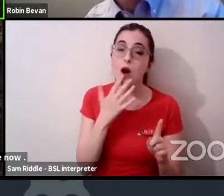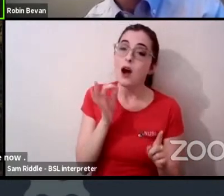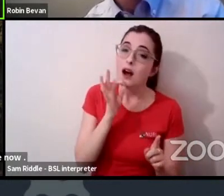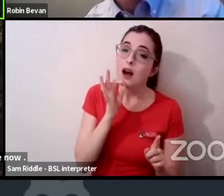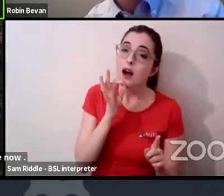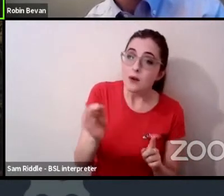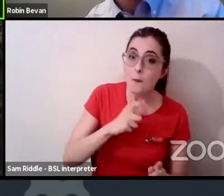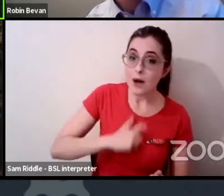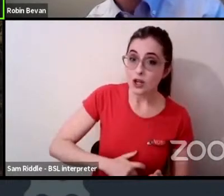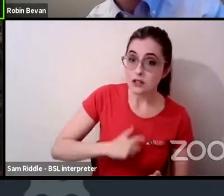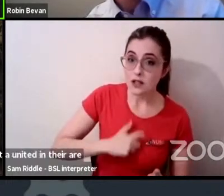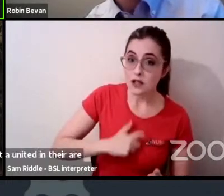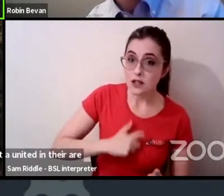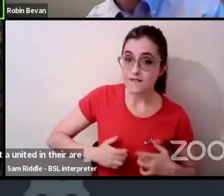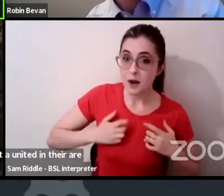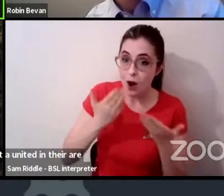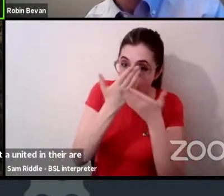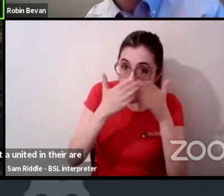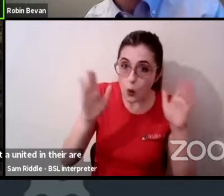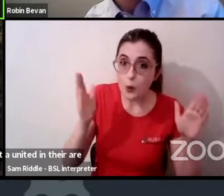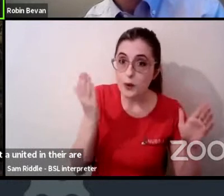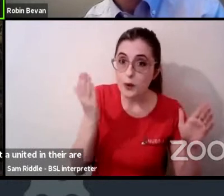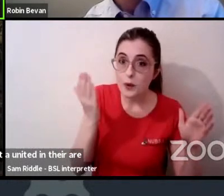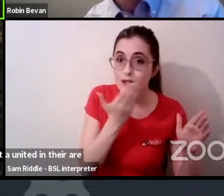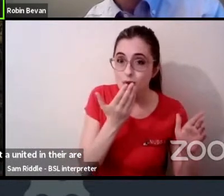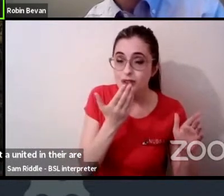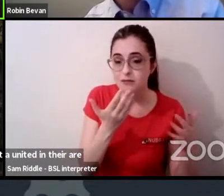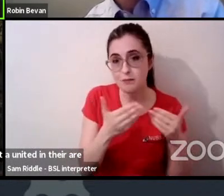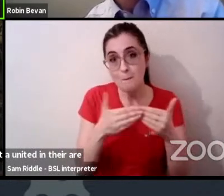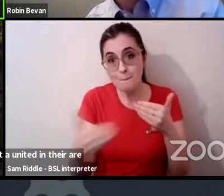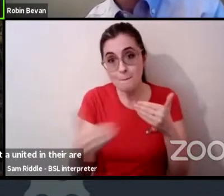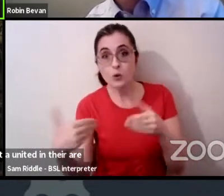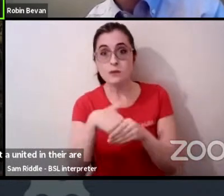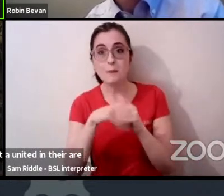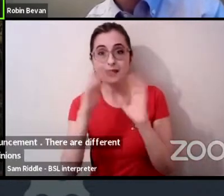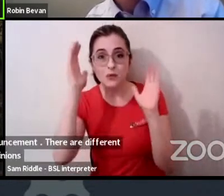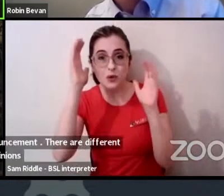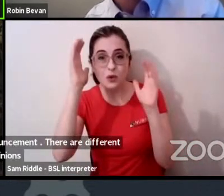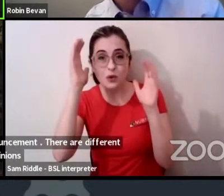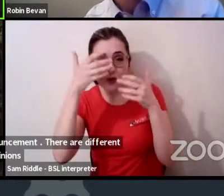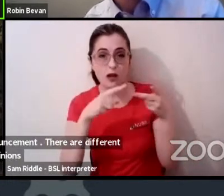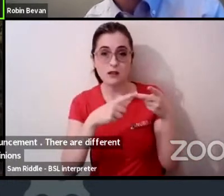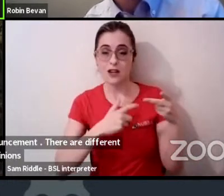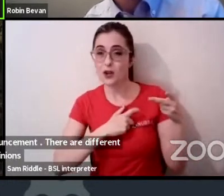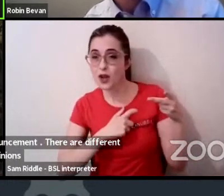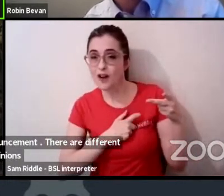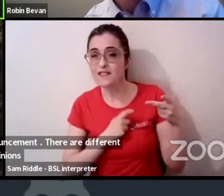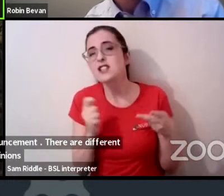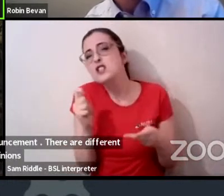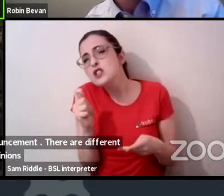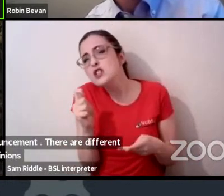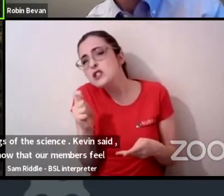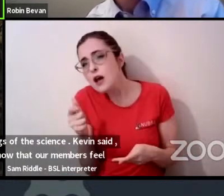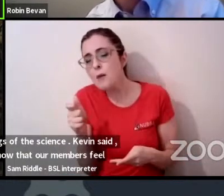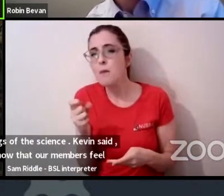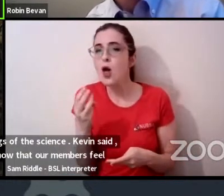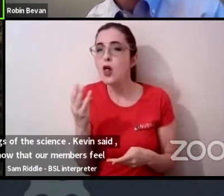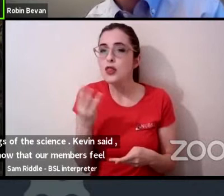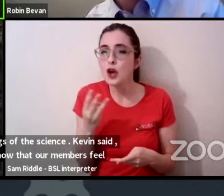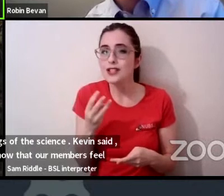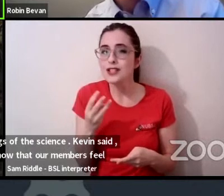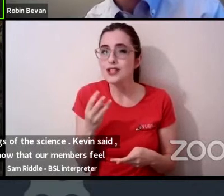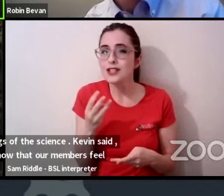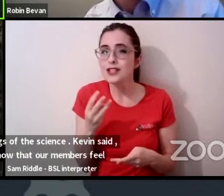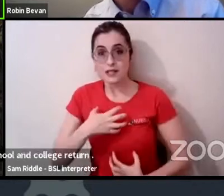reopening of schools, most members were concerned. Some were nervous, and a smaller percentage, 13%, were